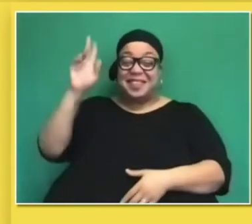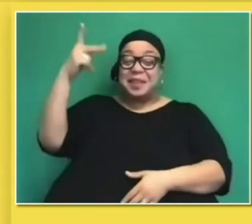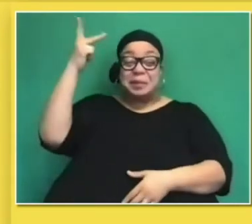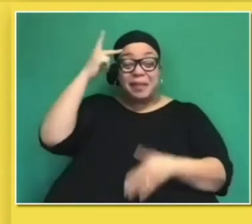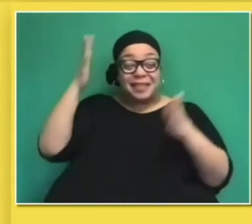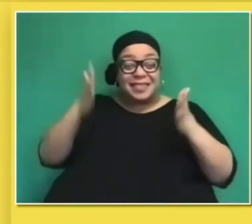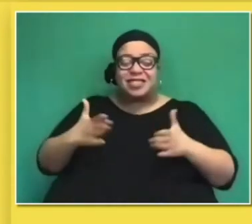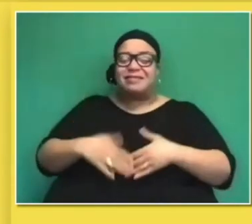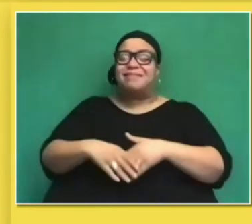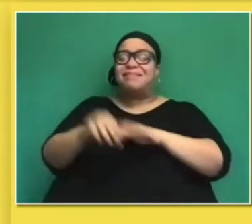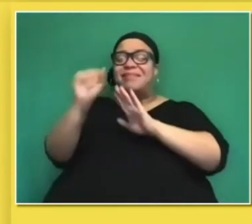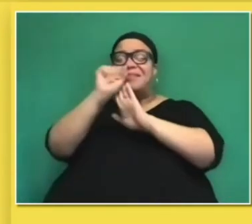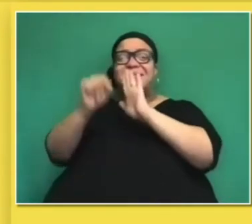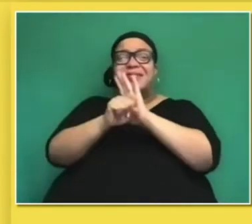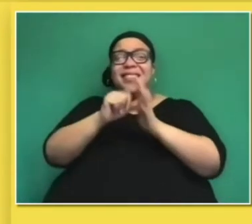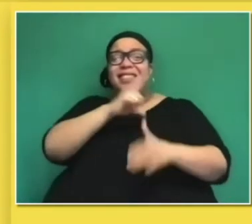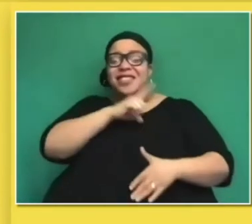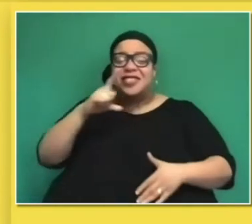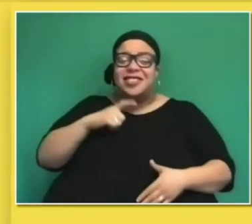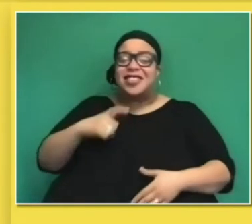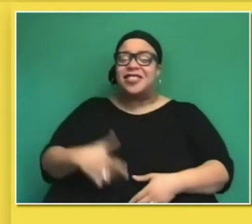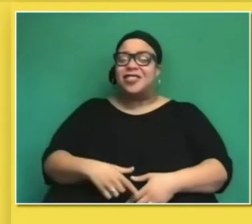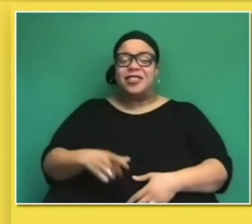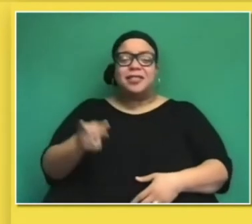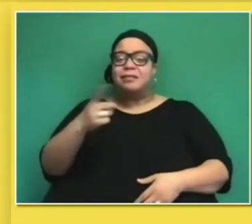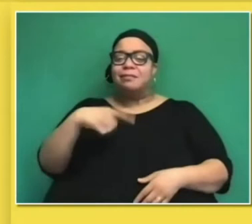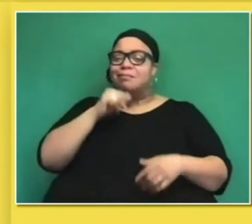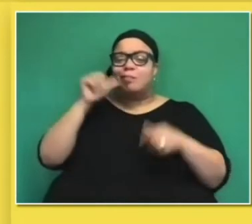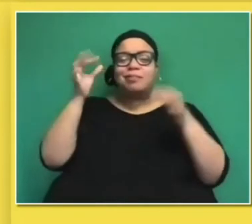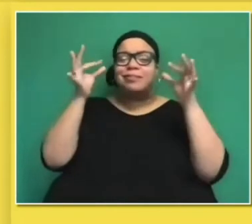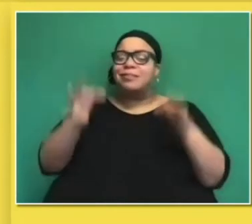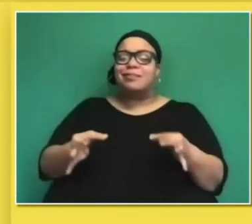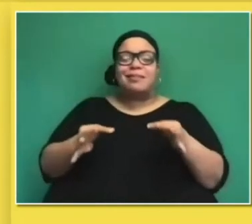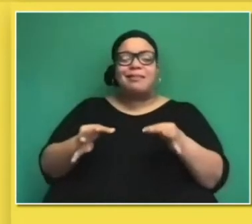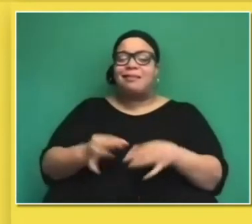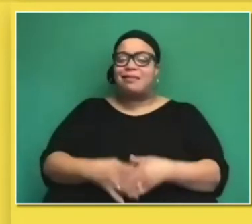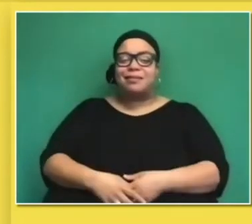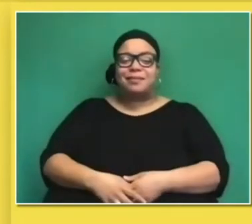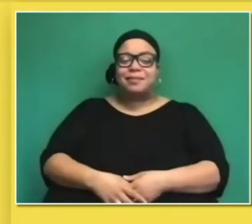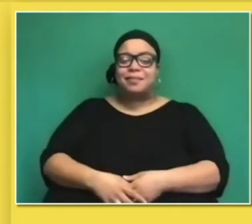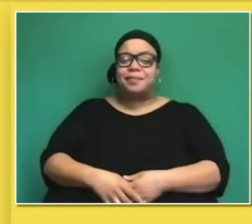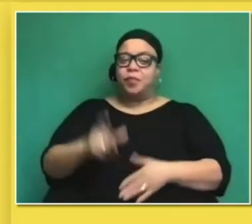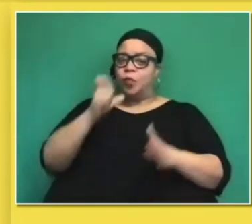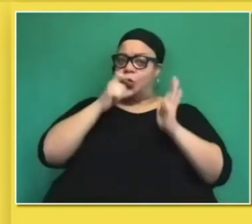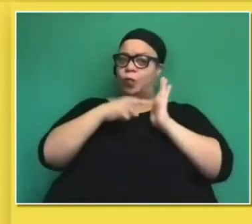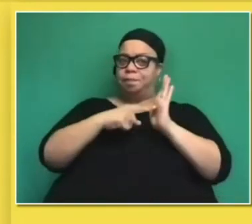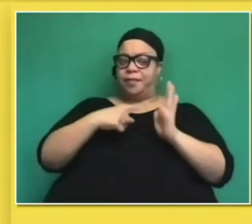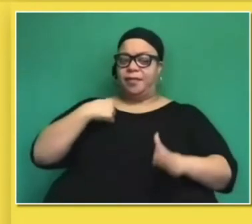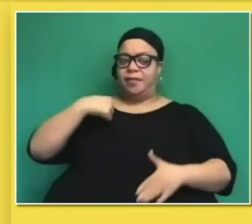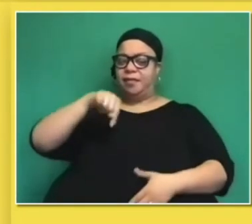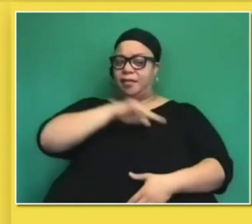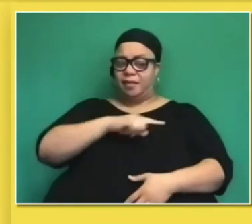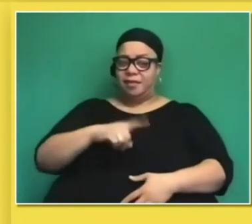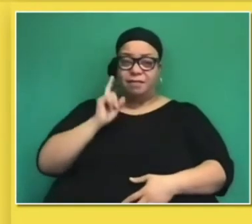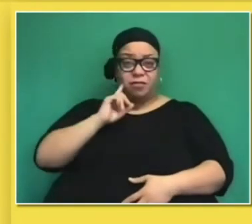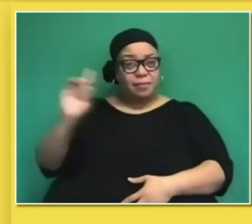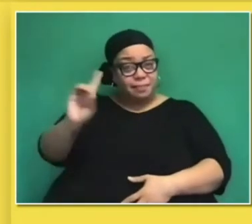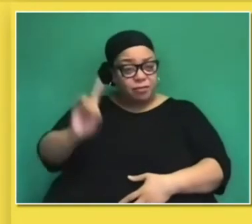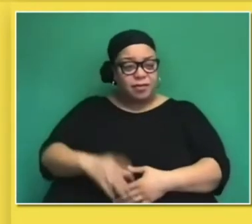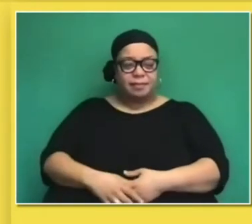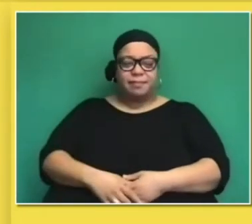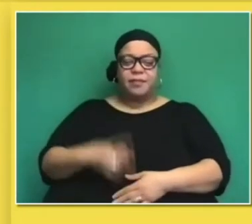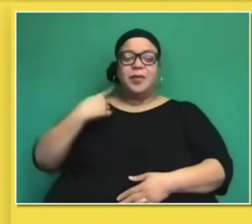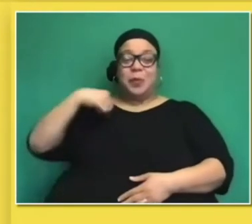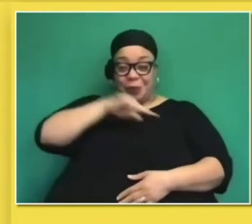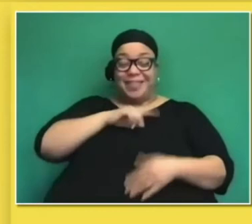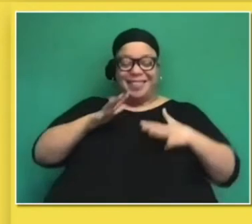are decided by the people. Donald Trump did not create, though, this myth of the red electoral map.